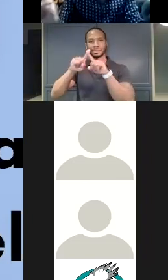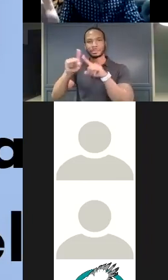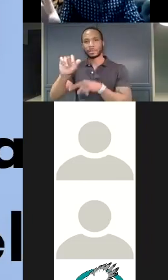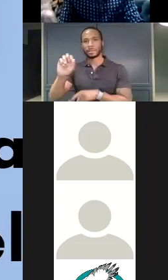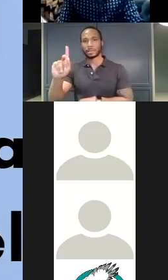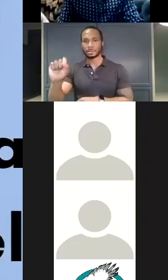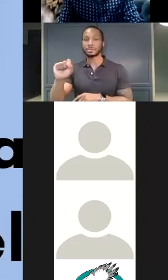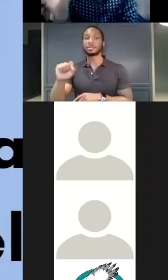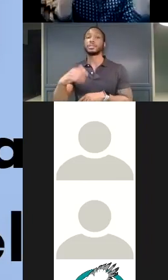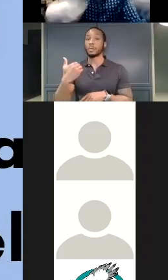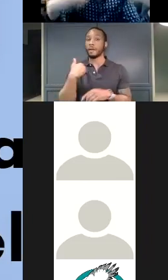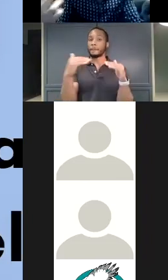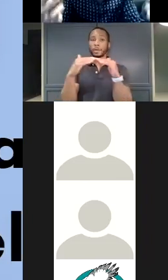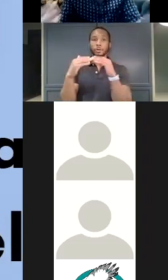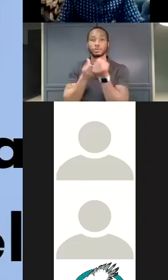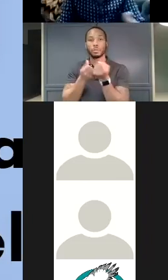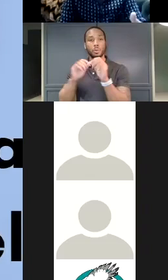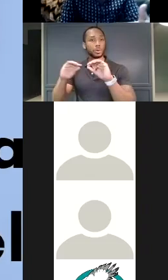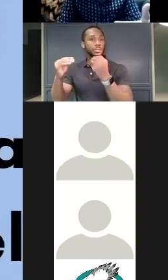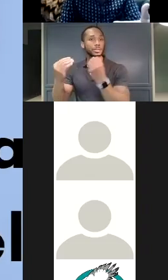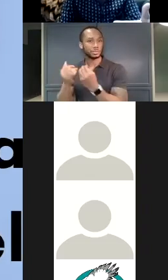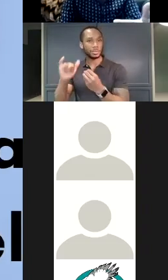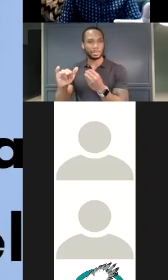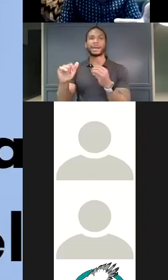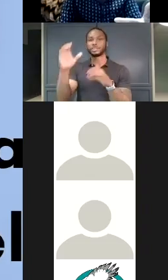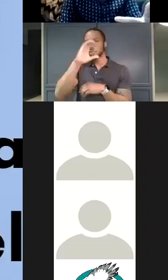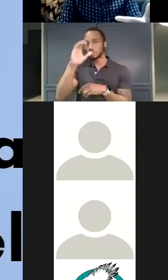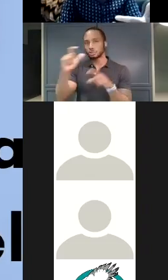peer support organizations. So that search term is really useful.